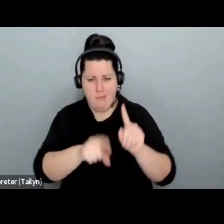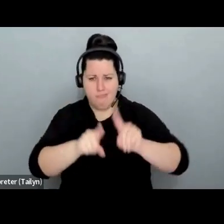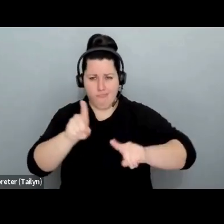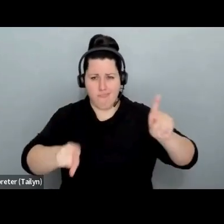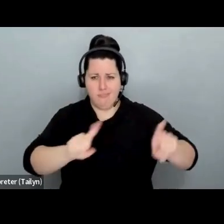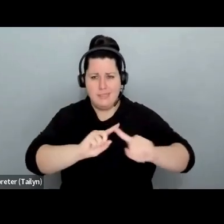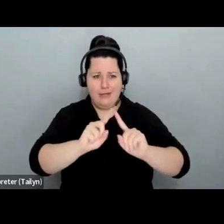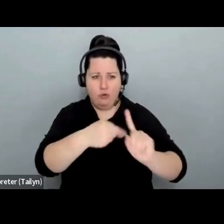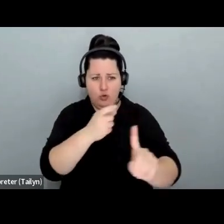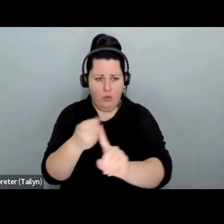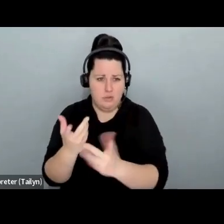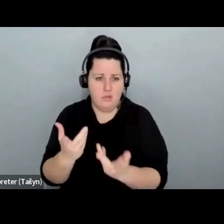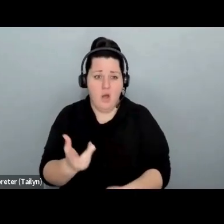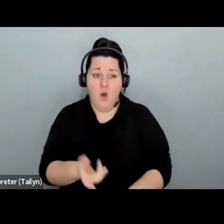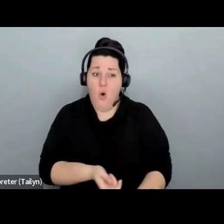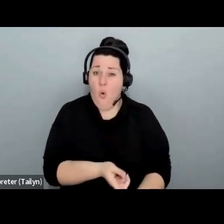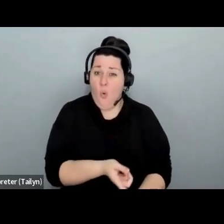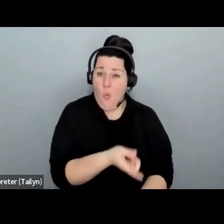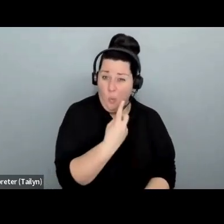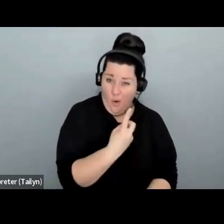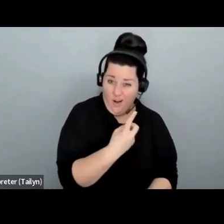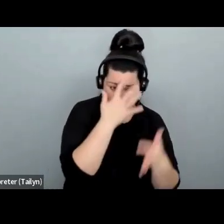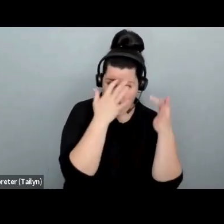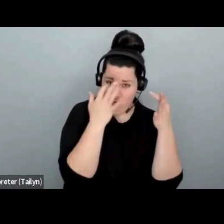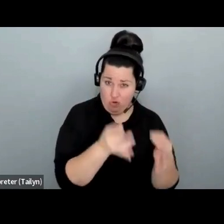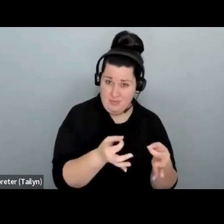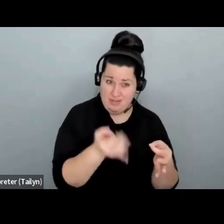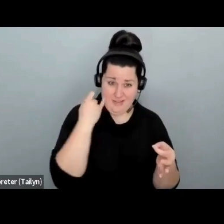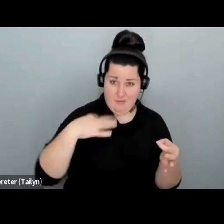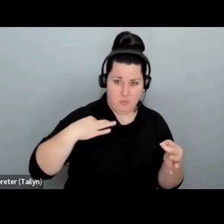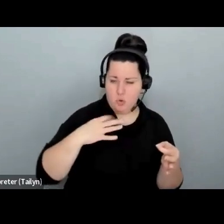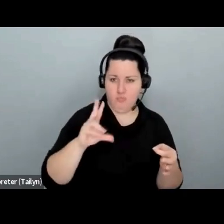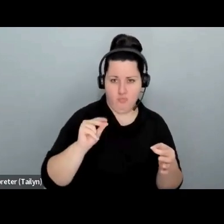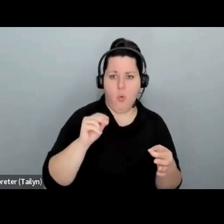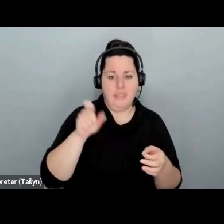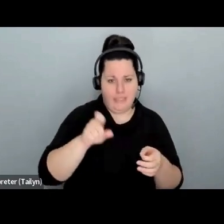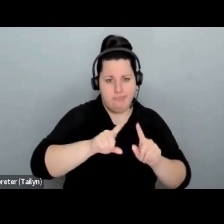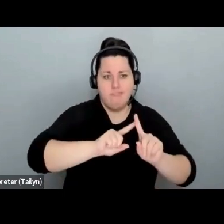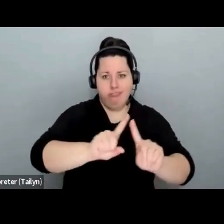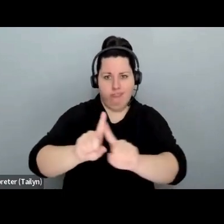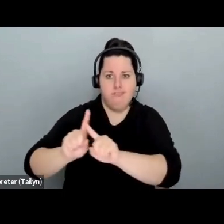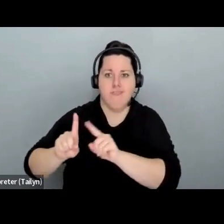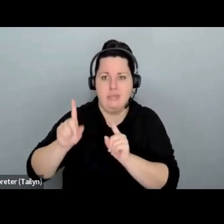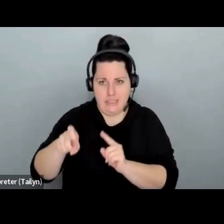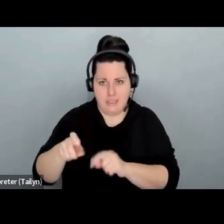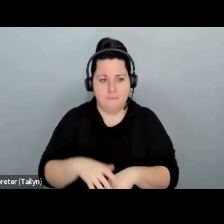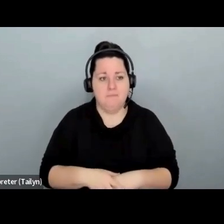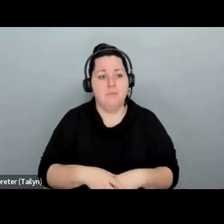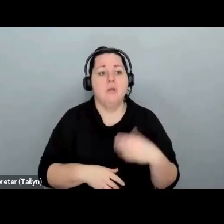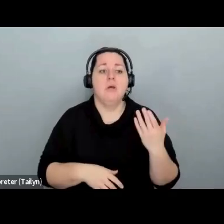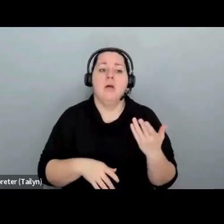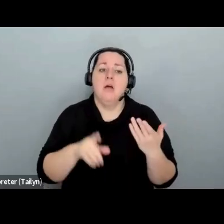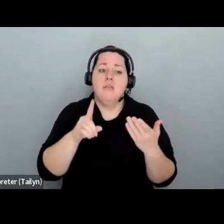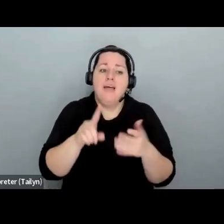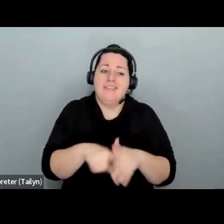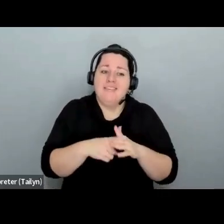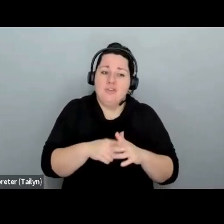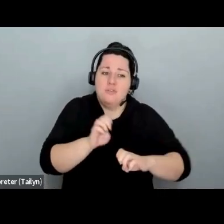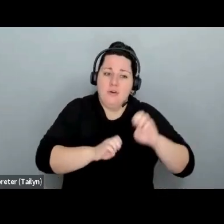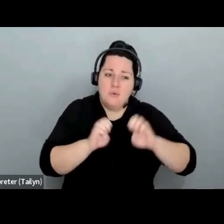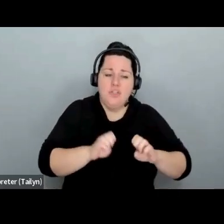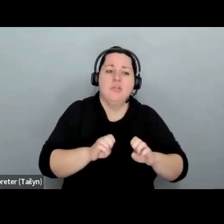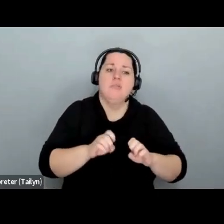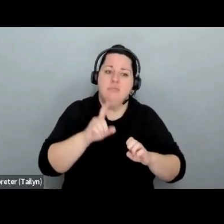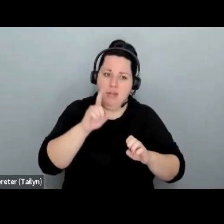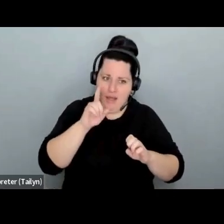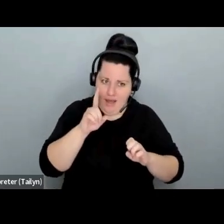sources. No single source determines eligibility. The initial evaluation must be conducted within 60 days of receiving